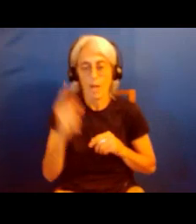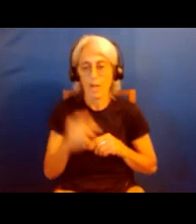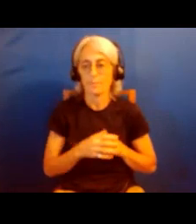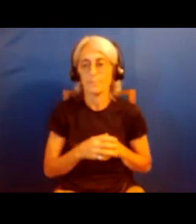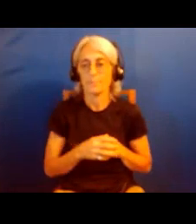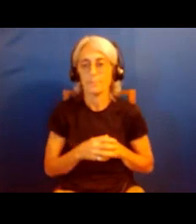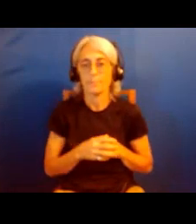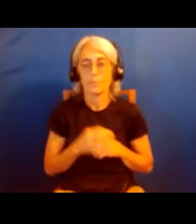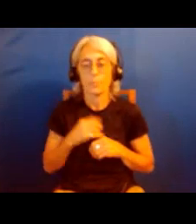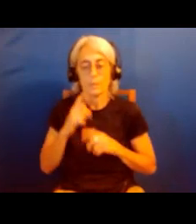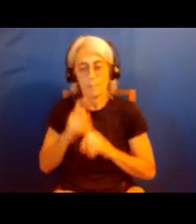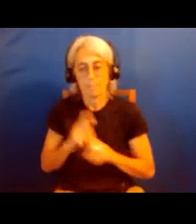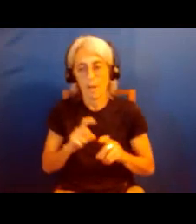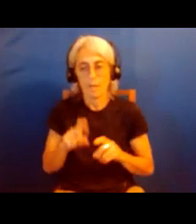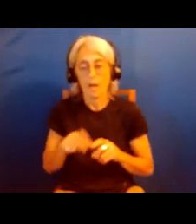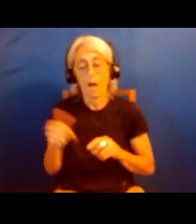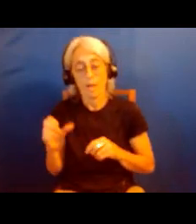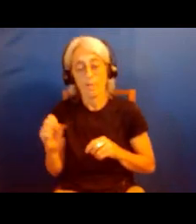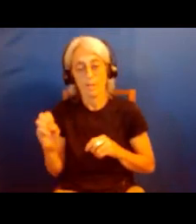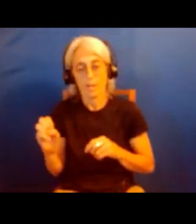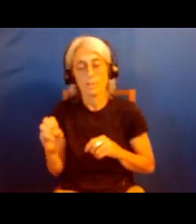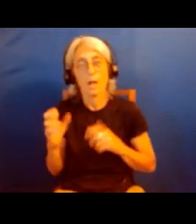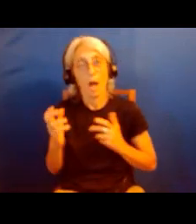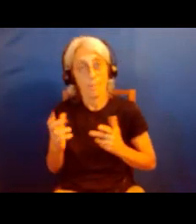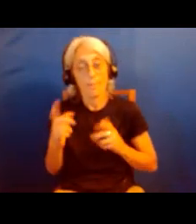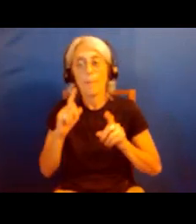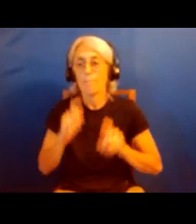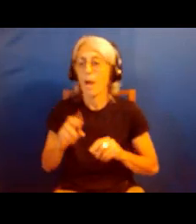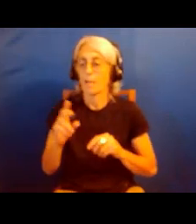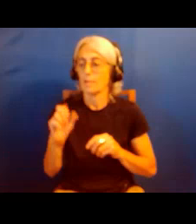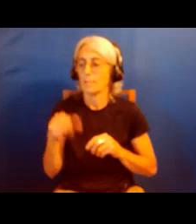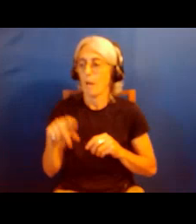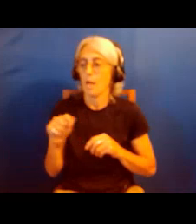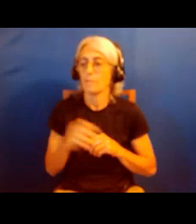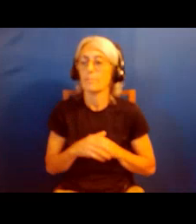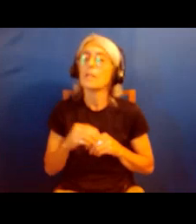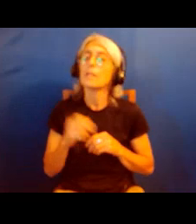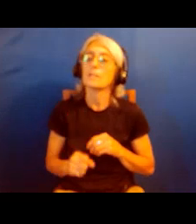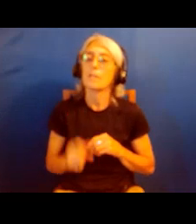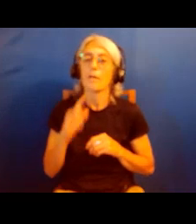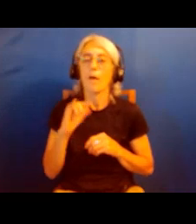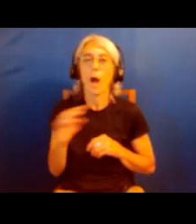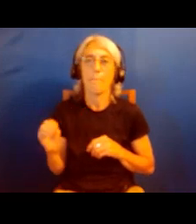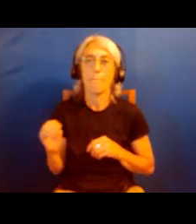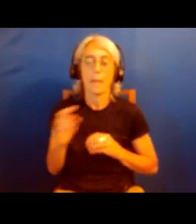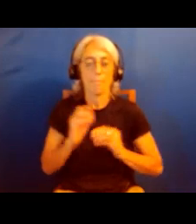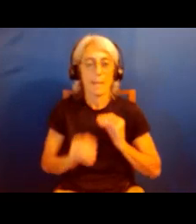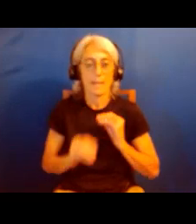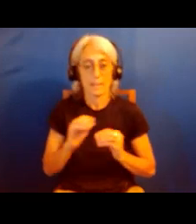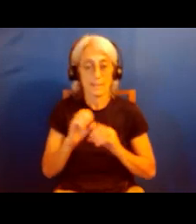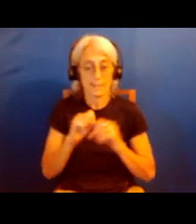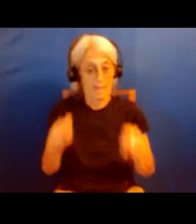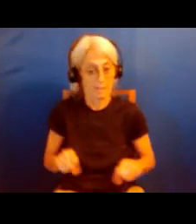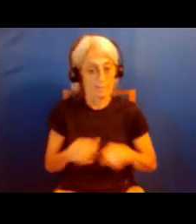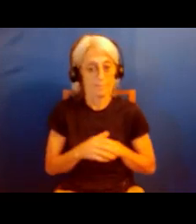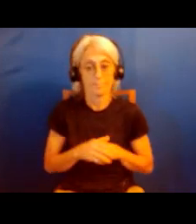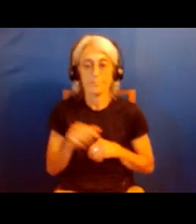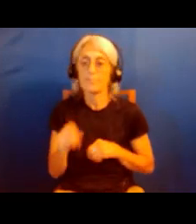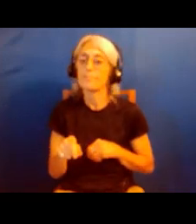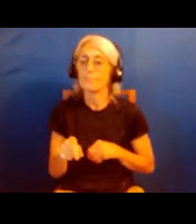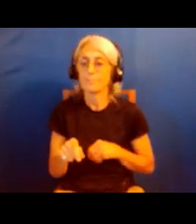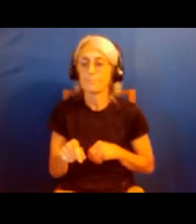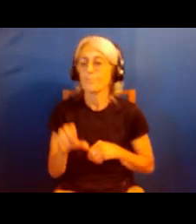On another case, we piloted a Spot at one of the Southern California maintenance stations that was continuing to be hit with